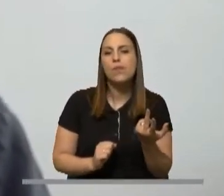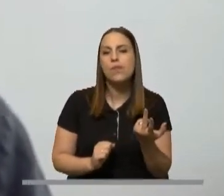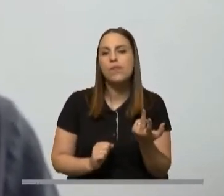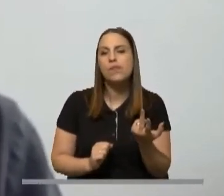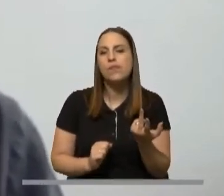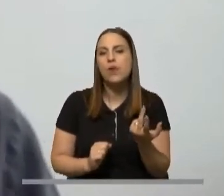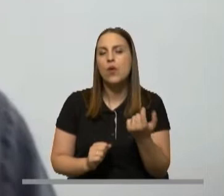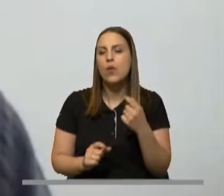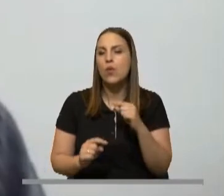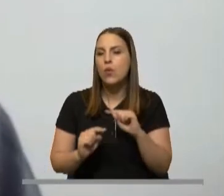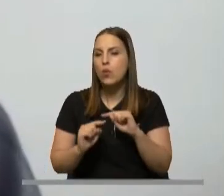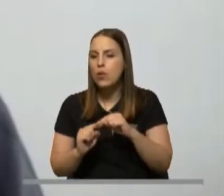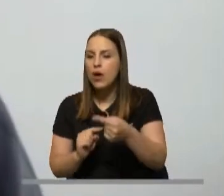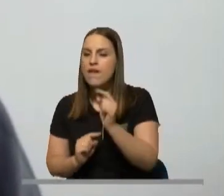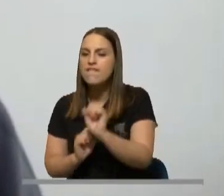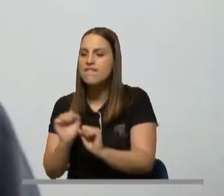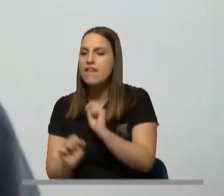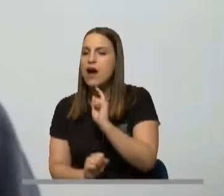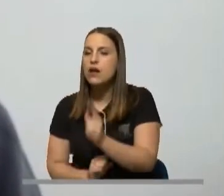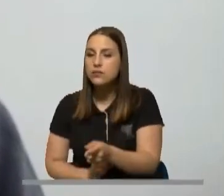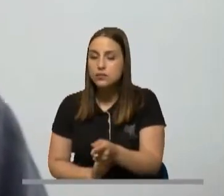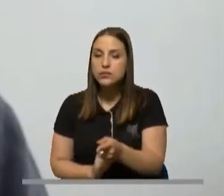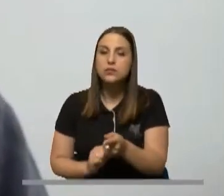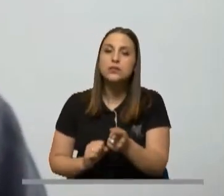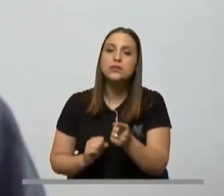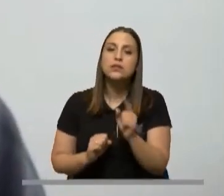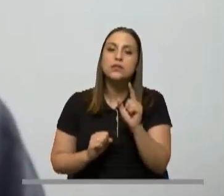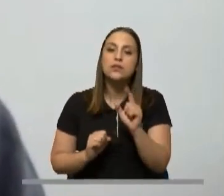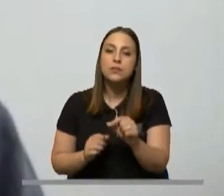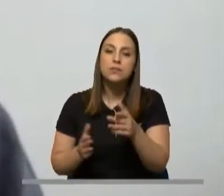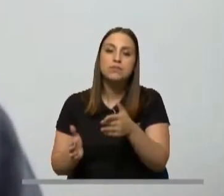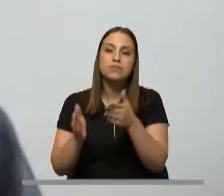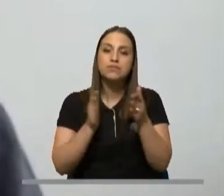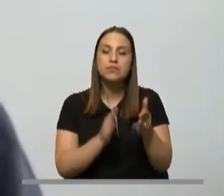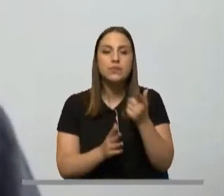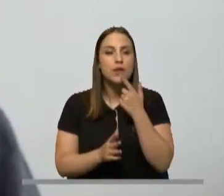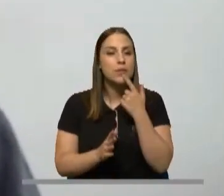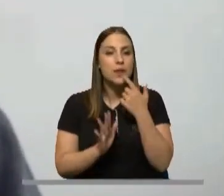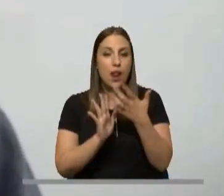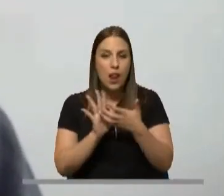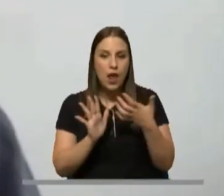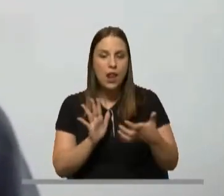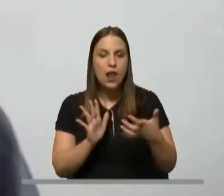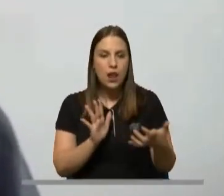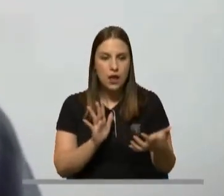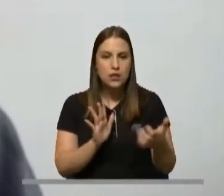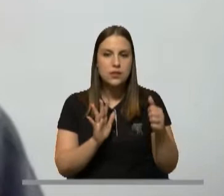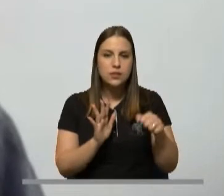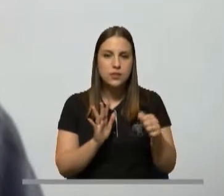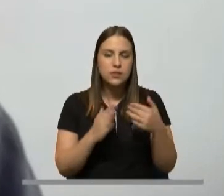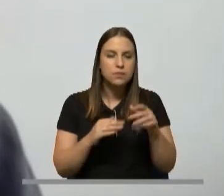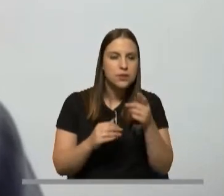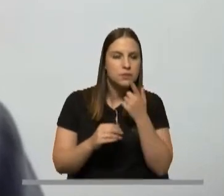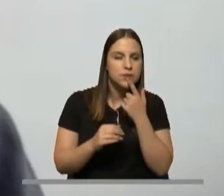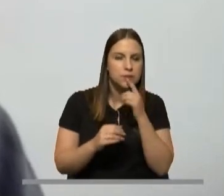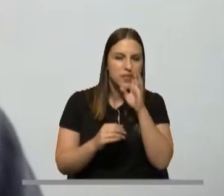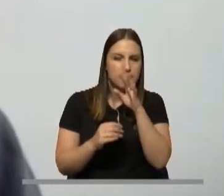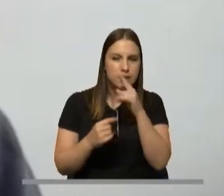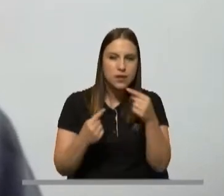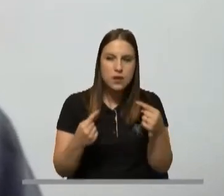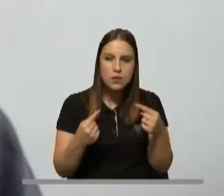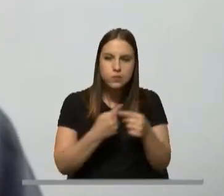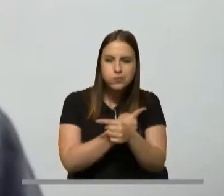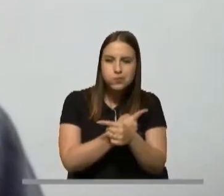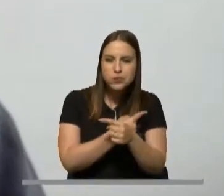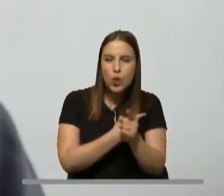preferences and impacts, is very clumsy in relation to other forms of complexity stemming from the ambiguous and